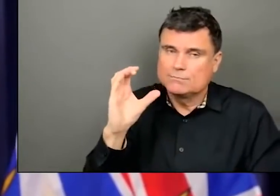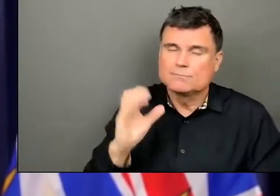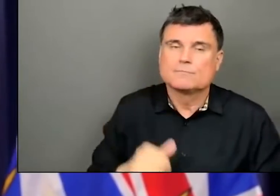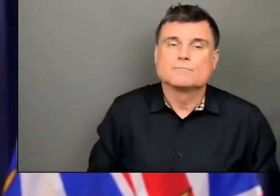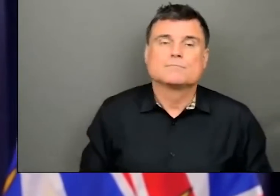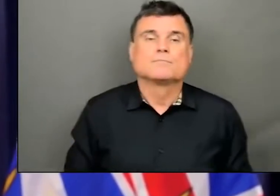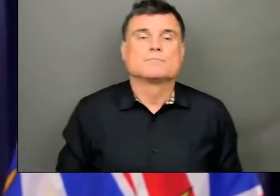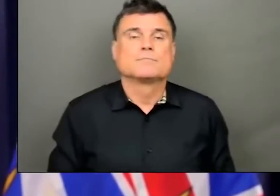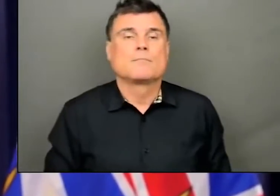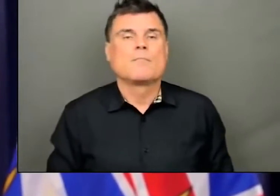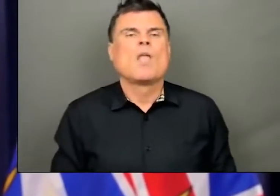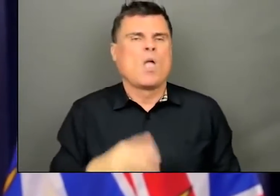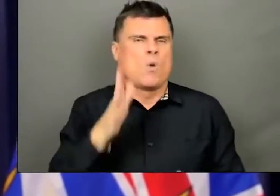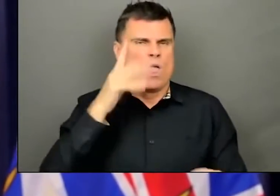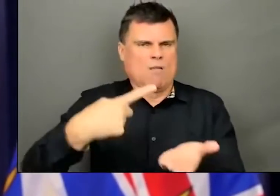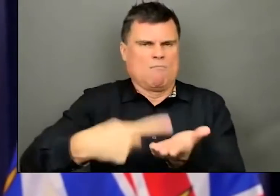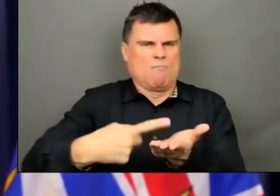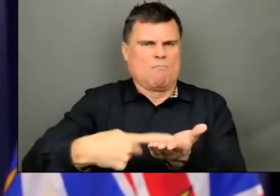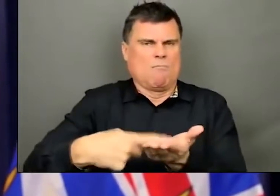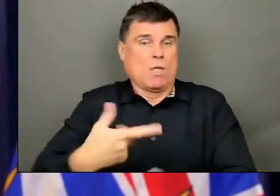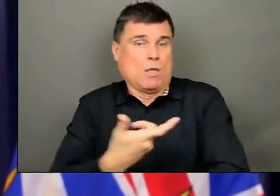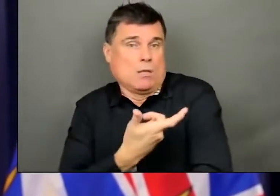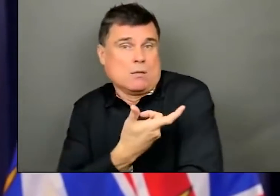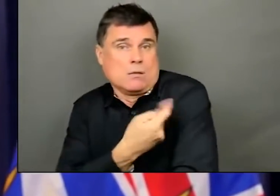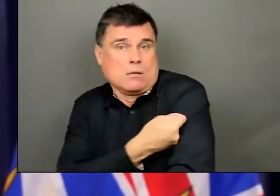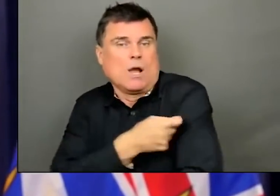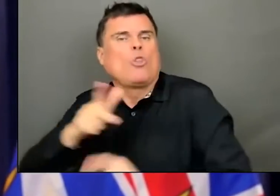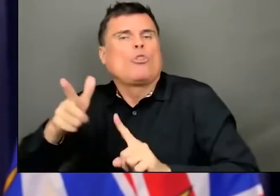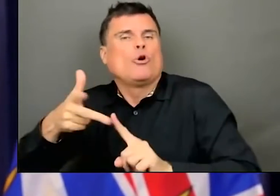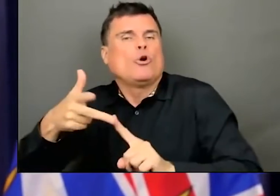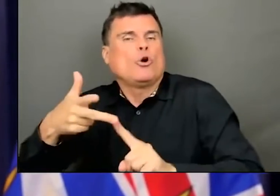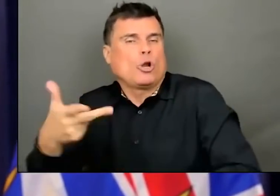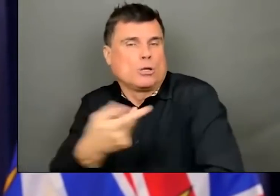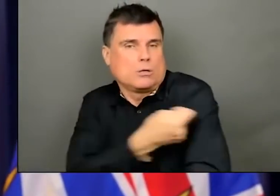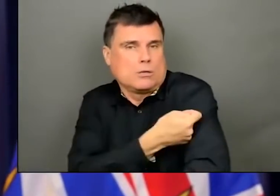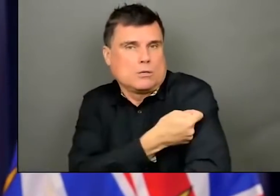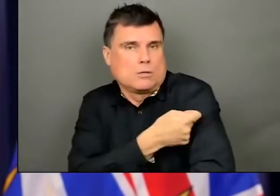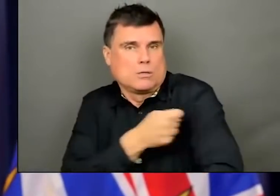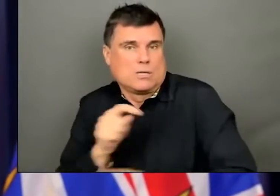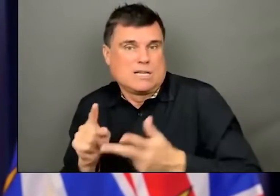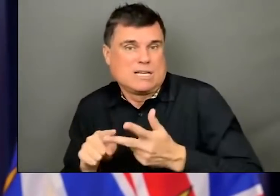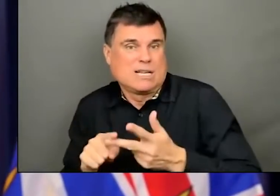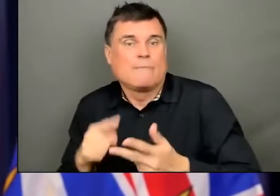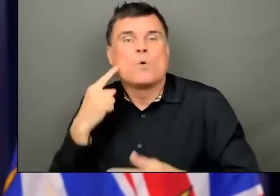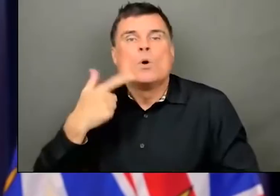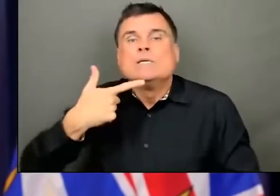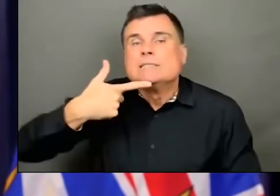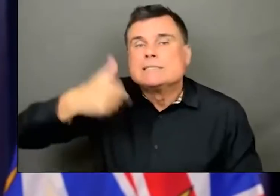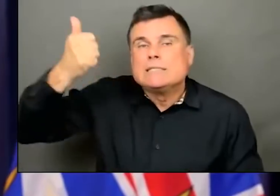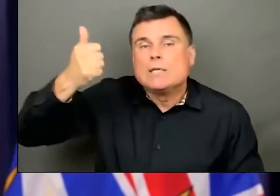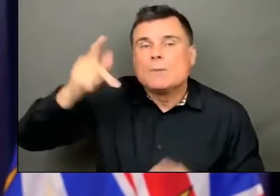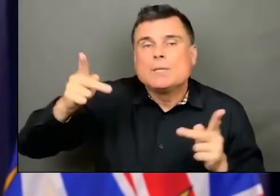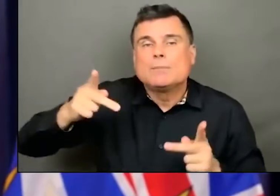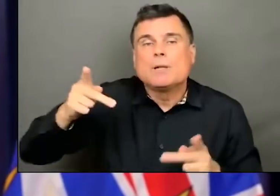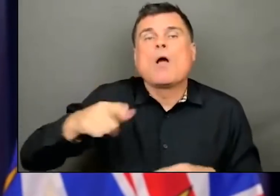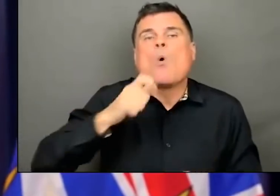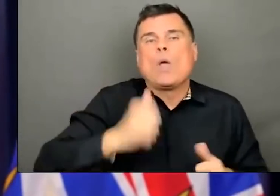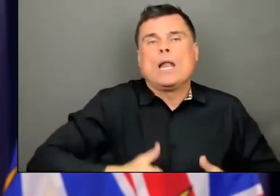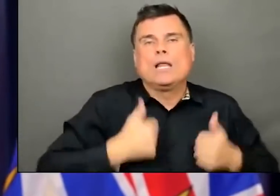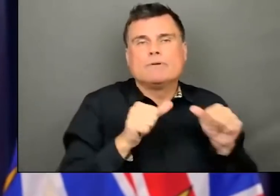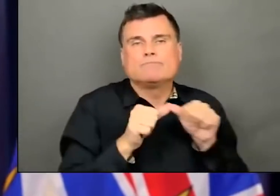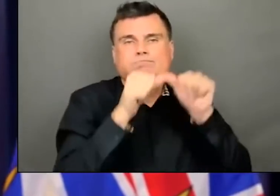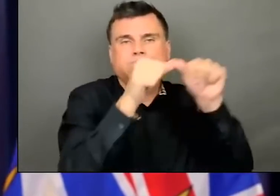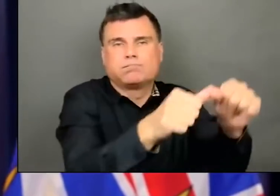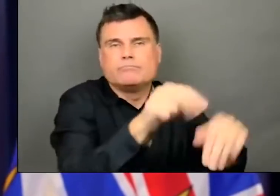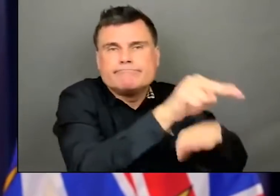long-term care, an update on acute care capacity levels, and an update,